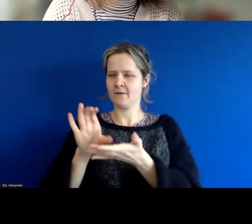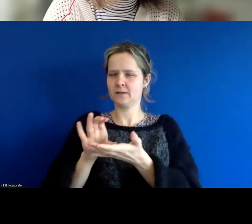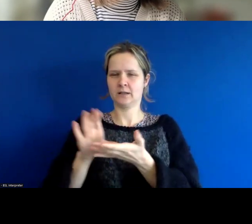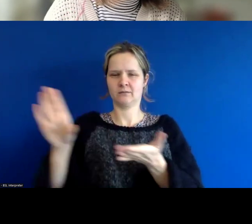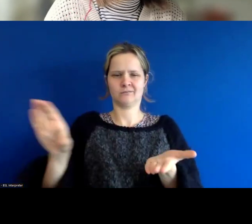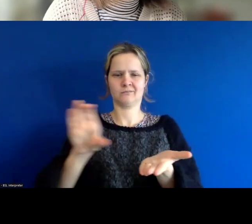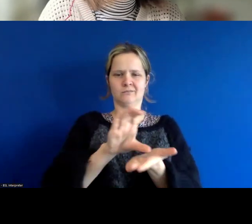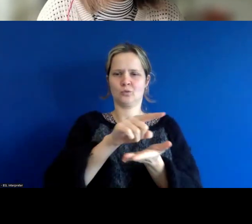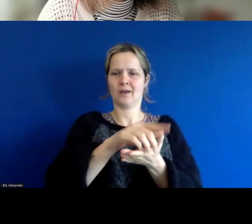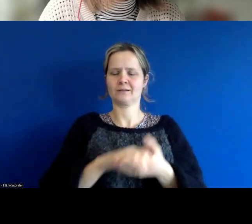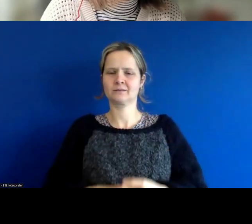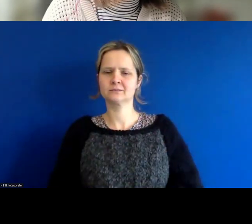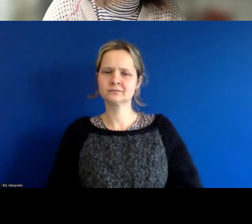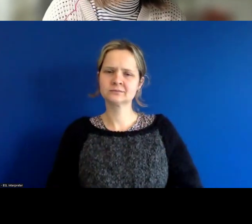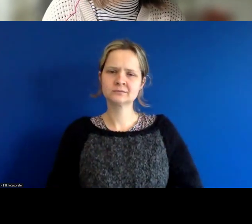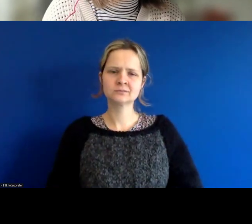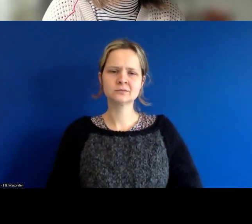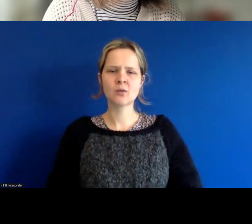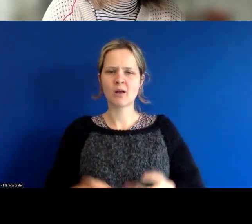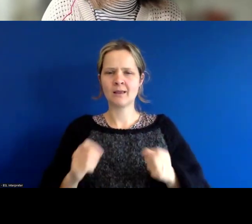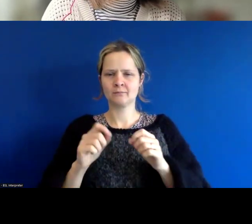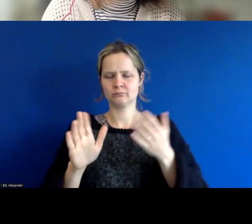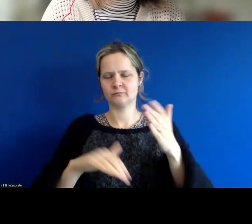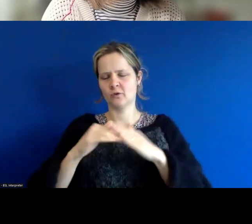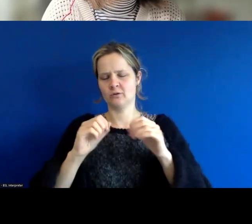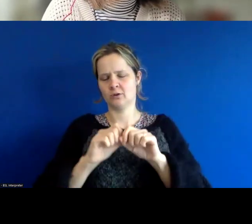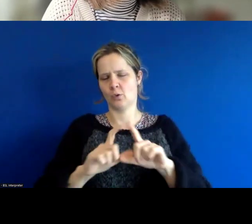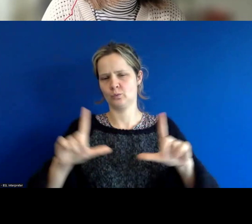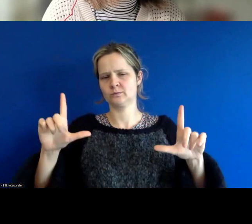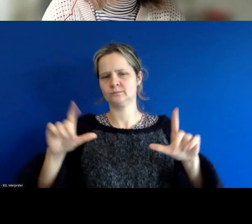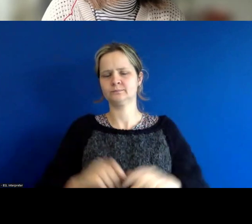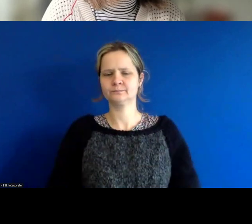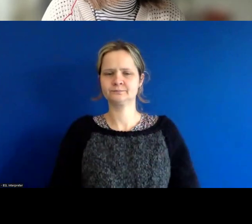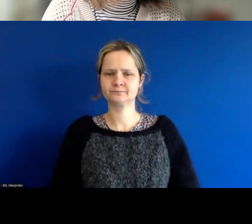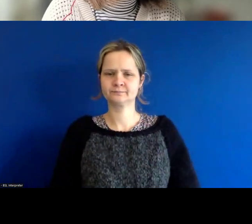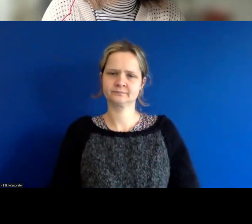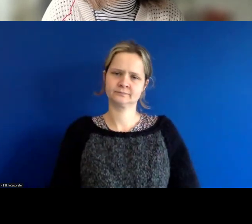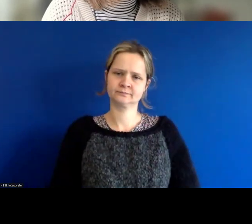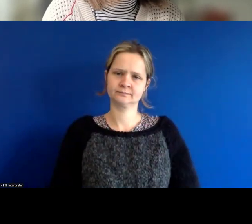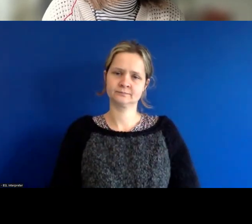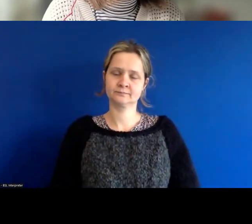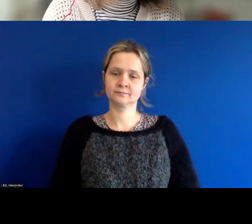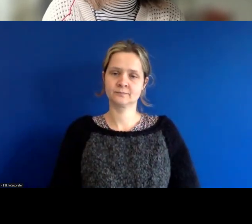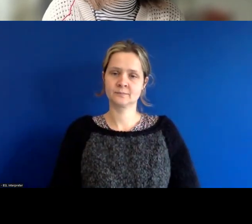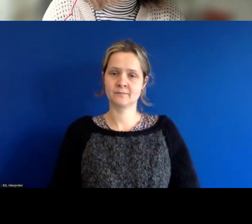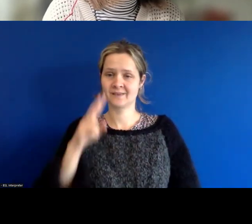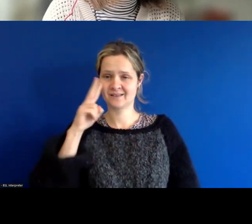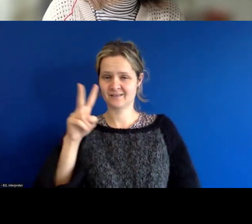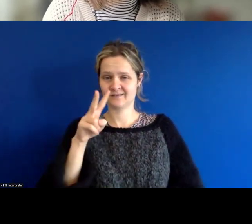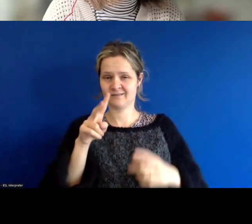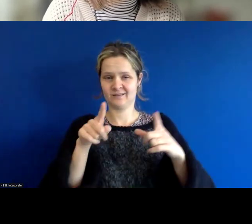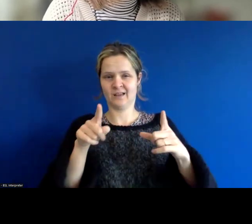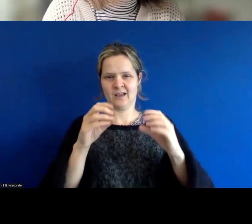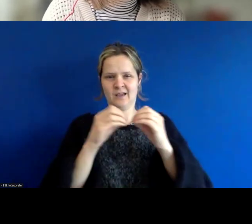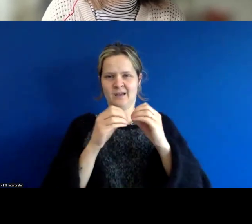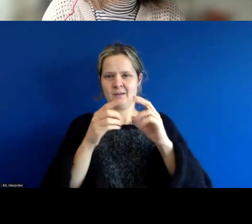area. I'll just let that load up. So there you go. So there's particular wards within